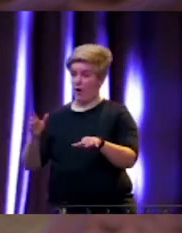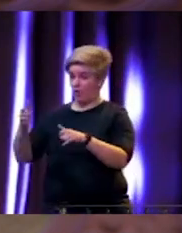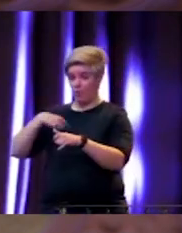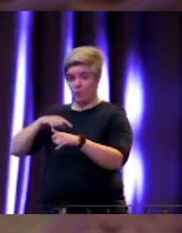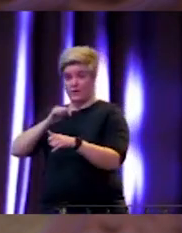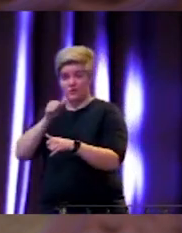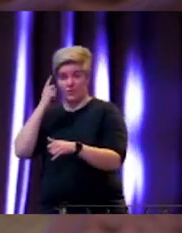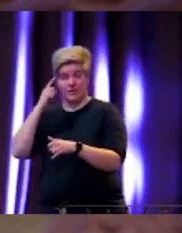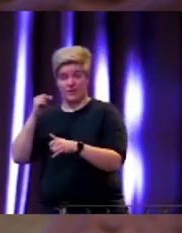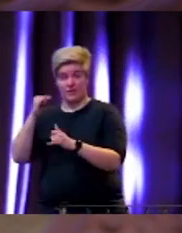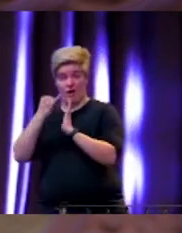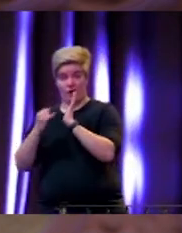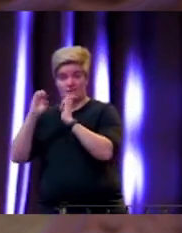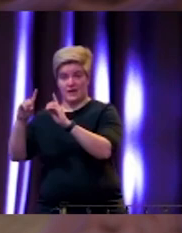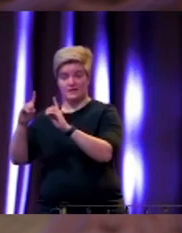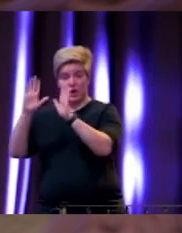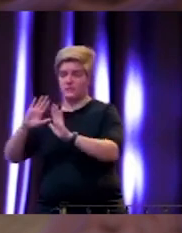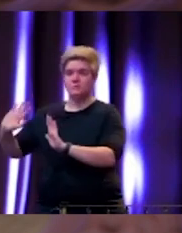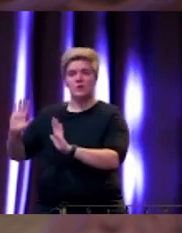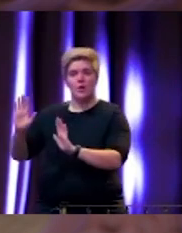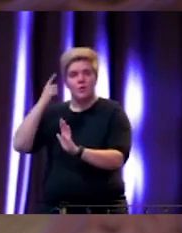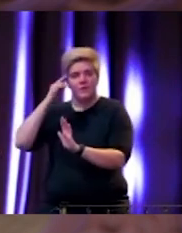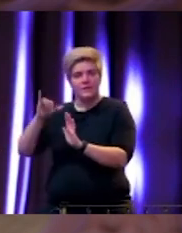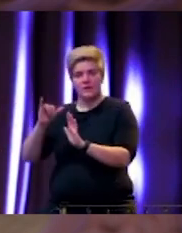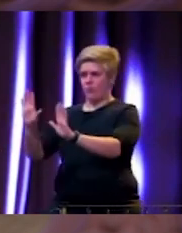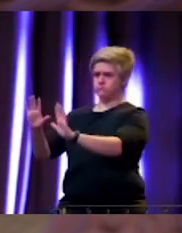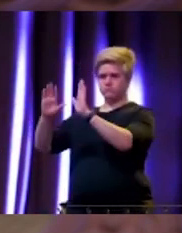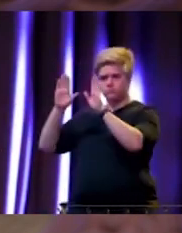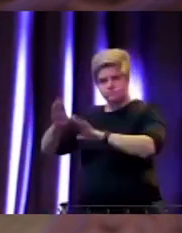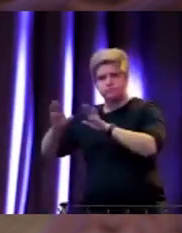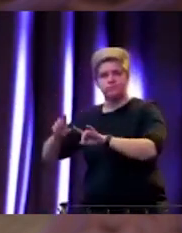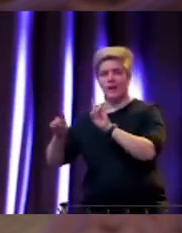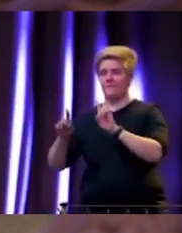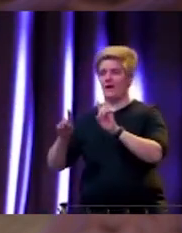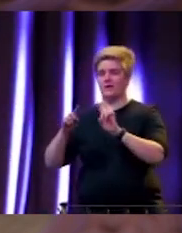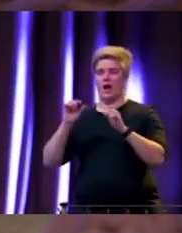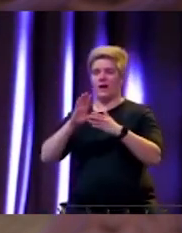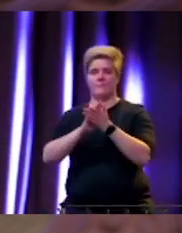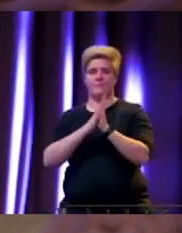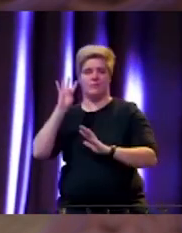So it drives me nuts when I see organizations that have spent time an